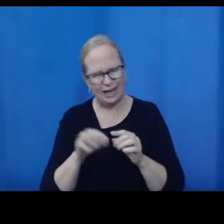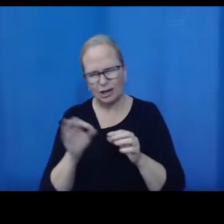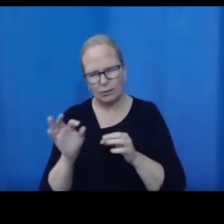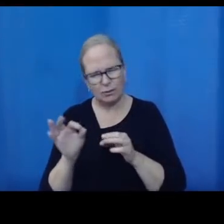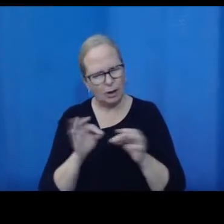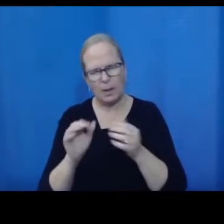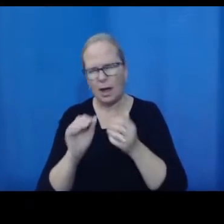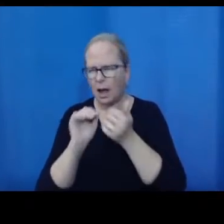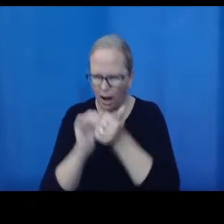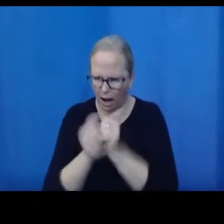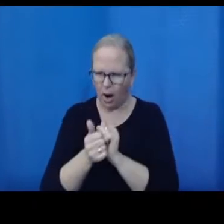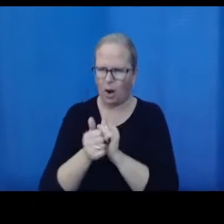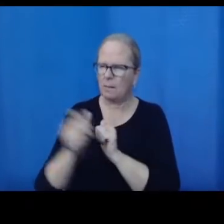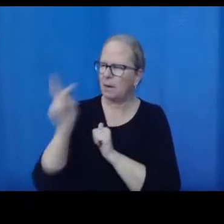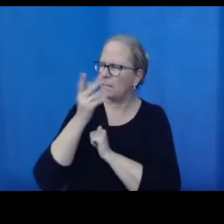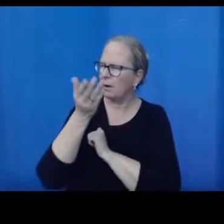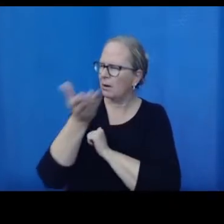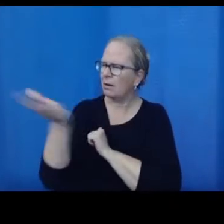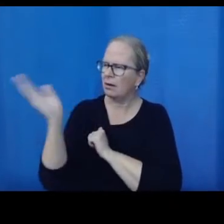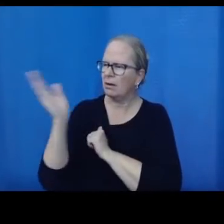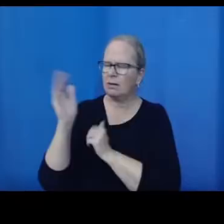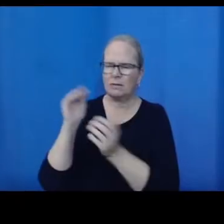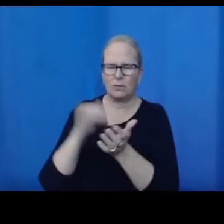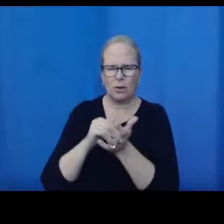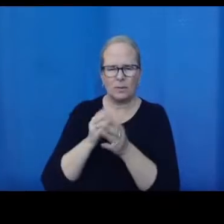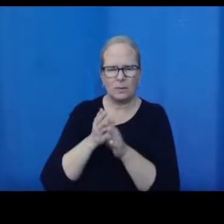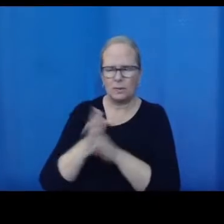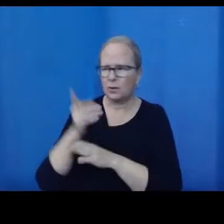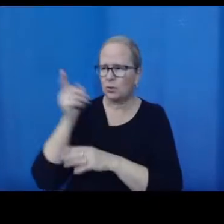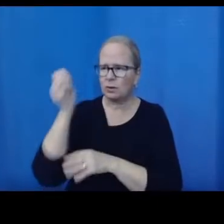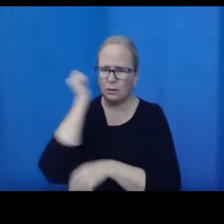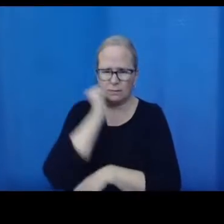I've noticed that sometimes those feet are